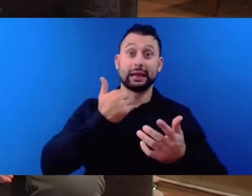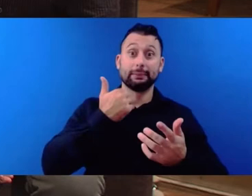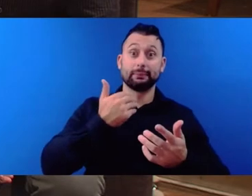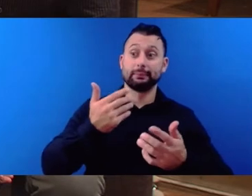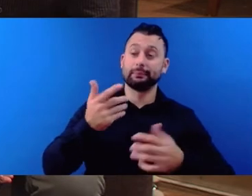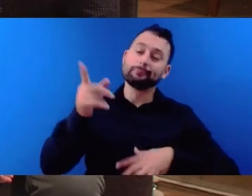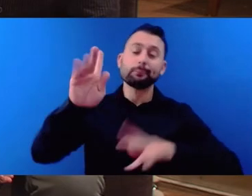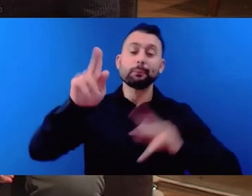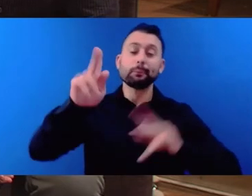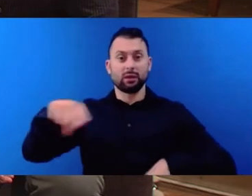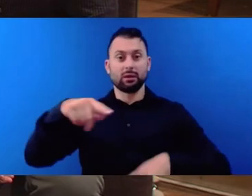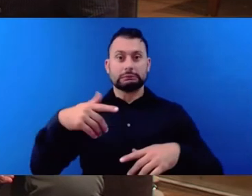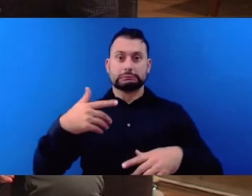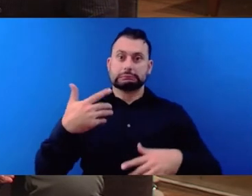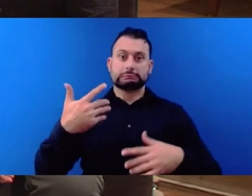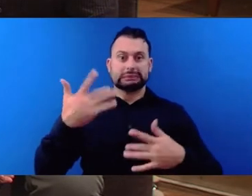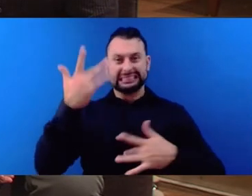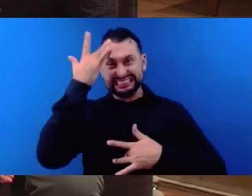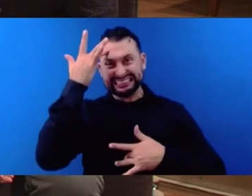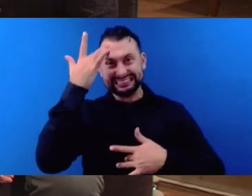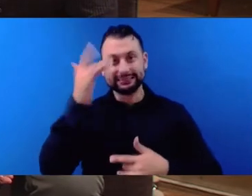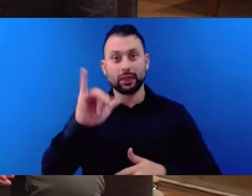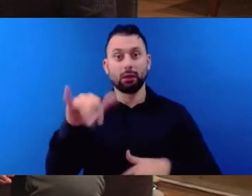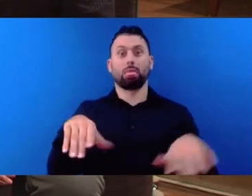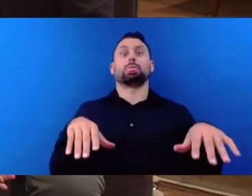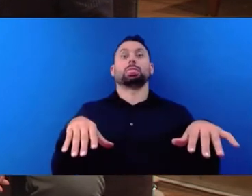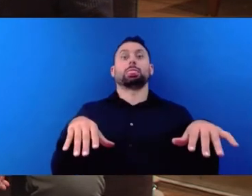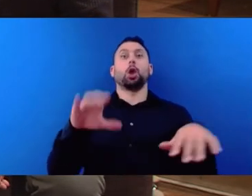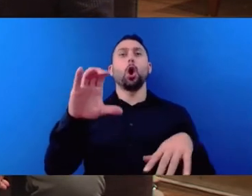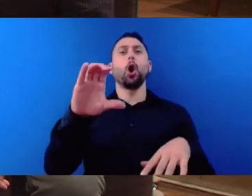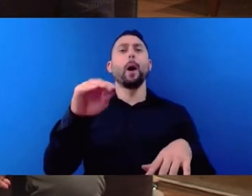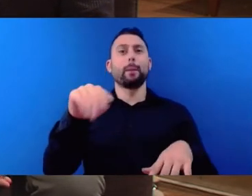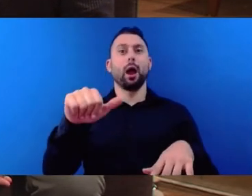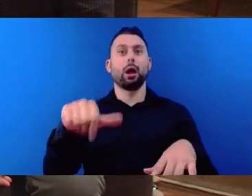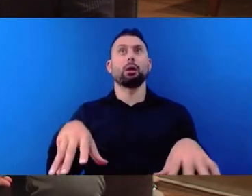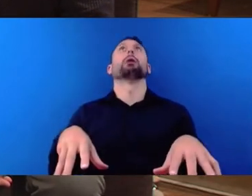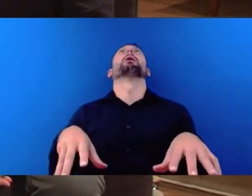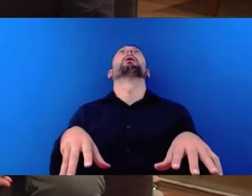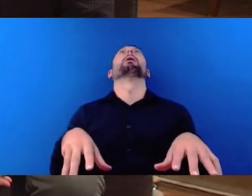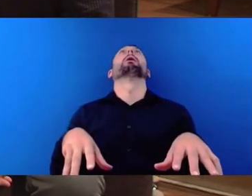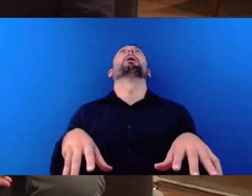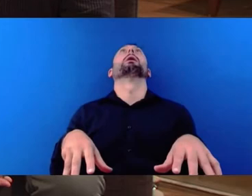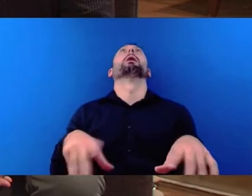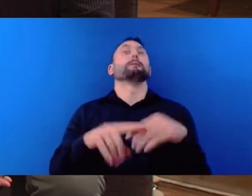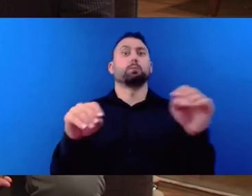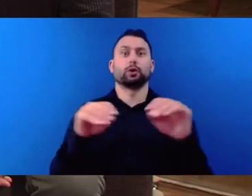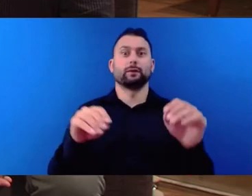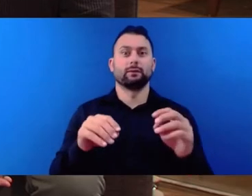and would that affect their sugar level in those situations?